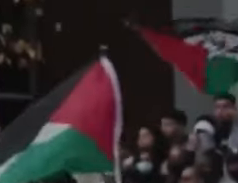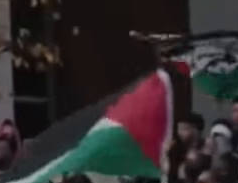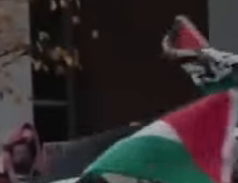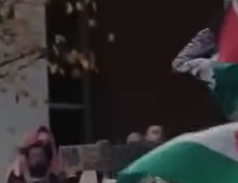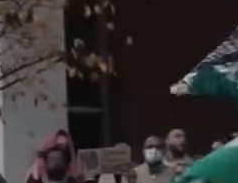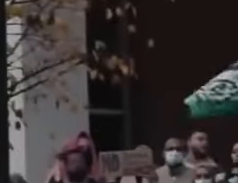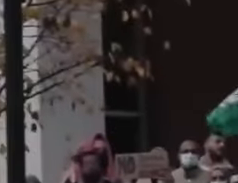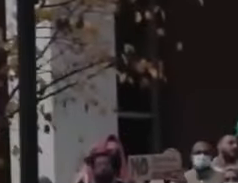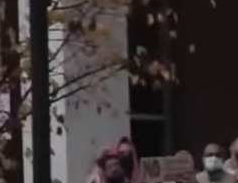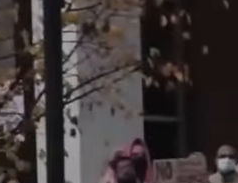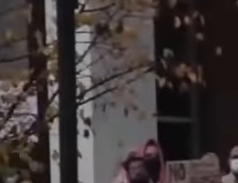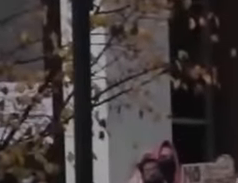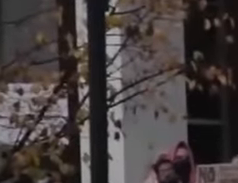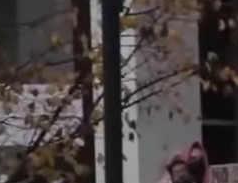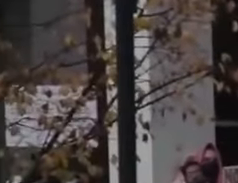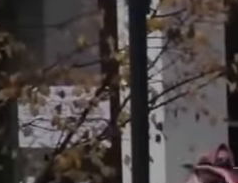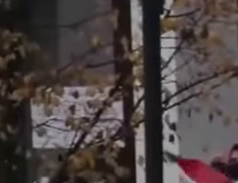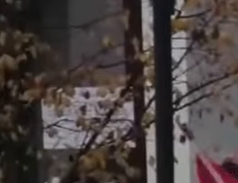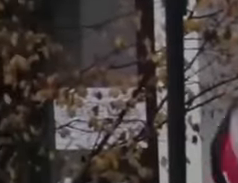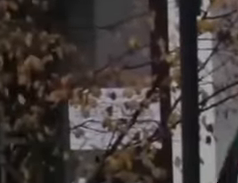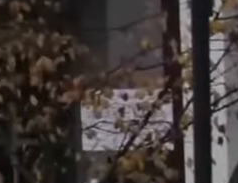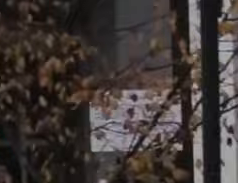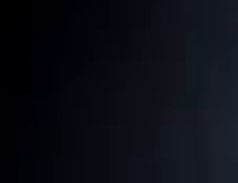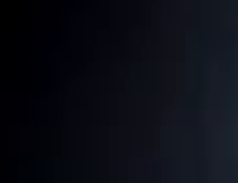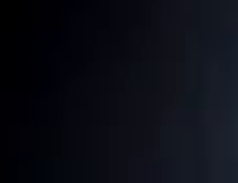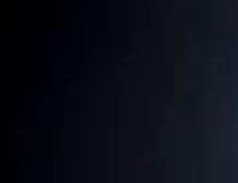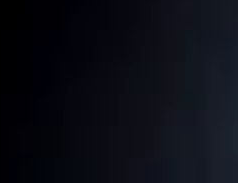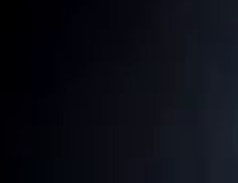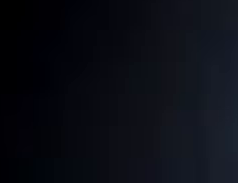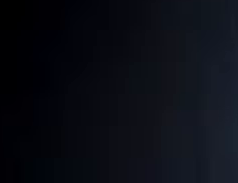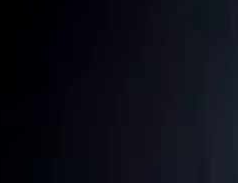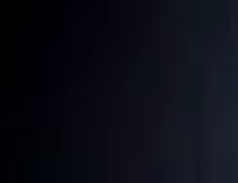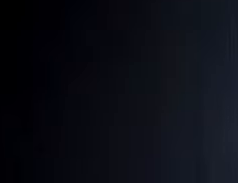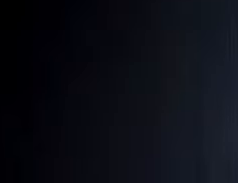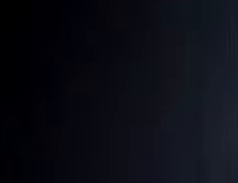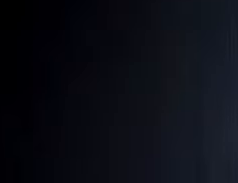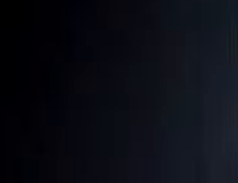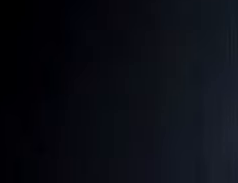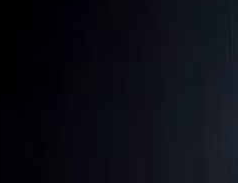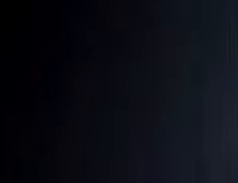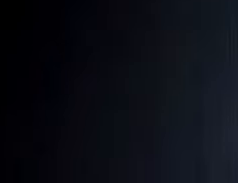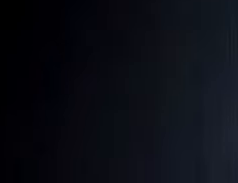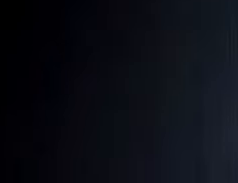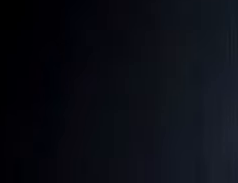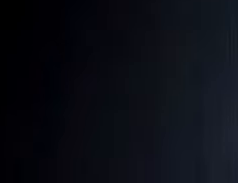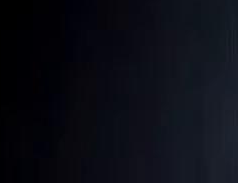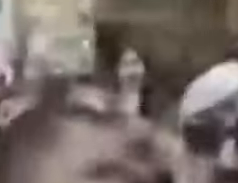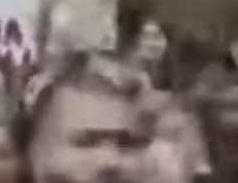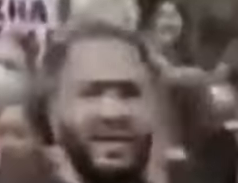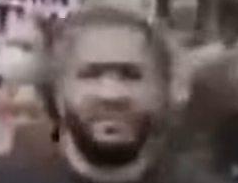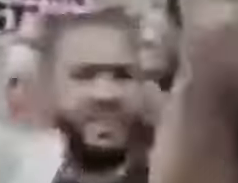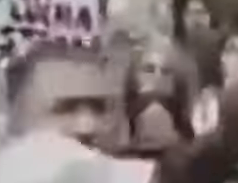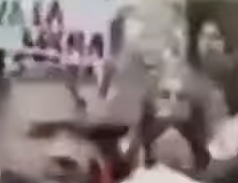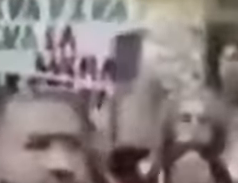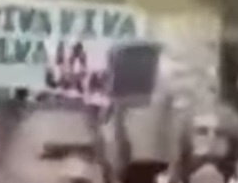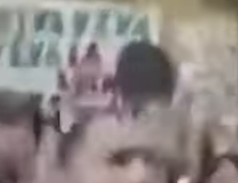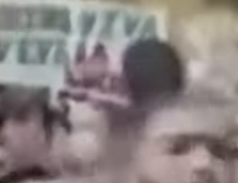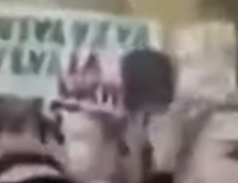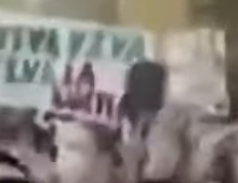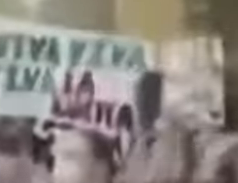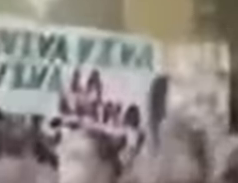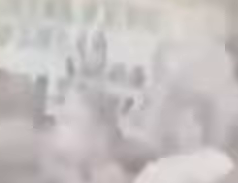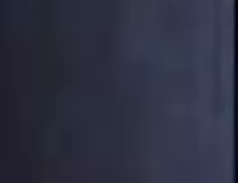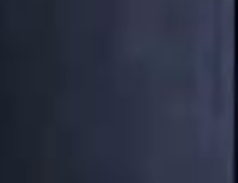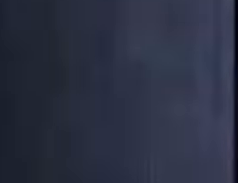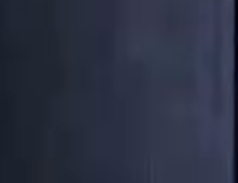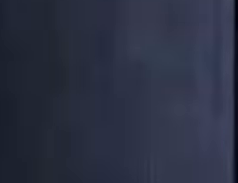the war in Israel and Gaza is thousands of miles away, yet it is having a tremendous impact here in the U.S. with